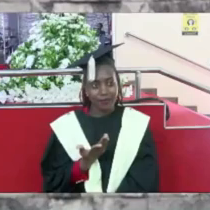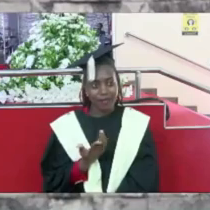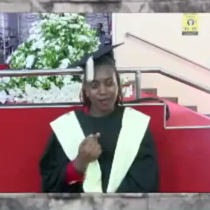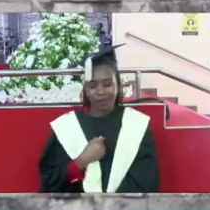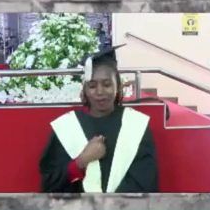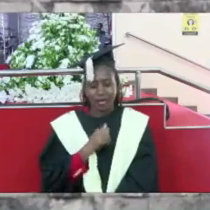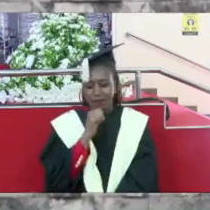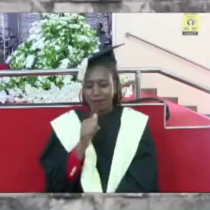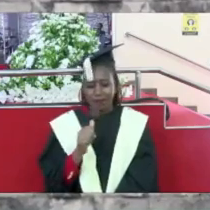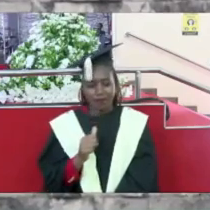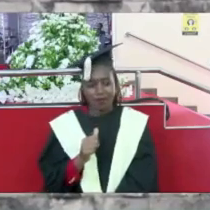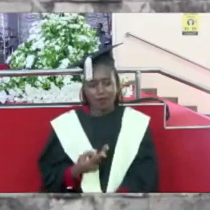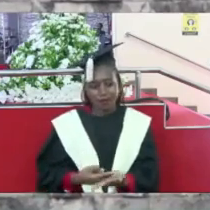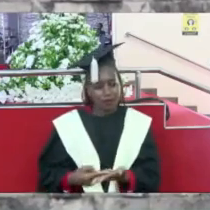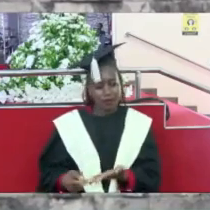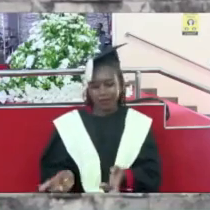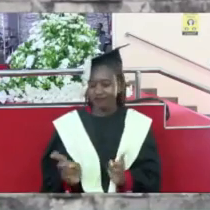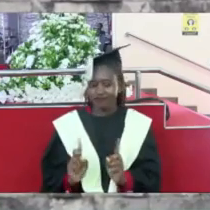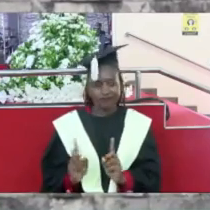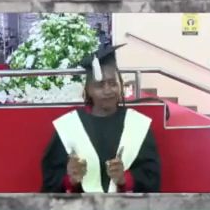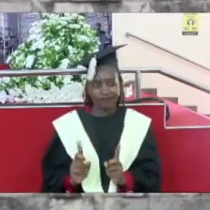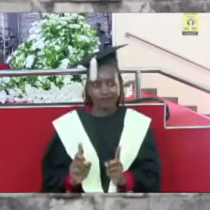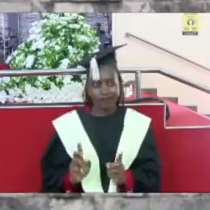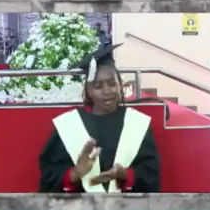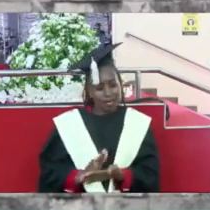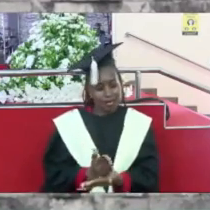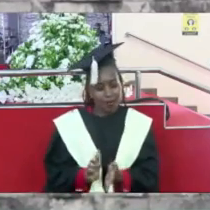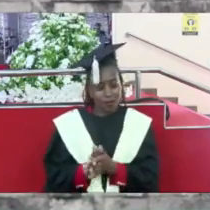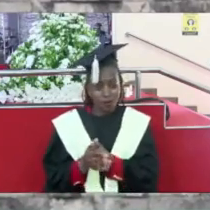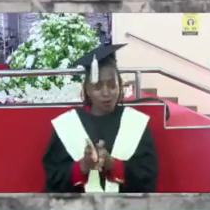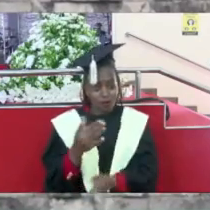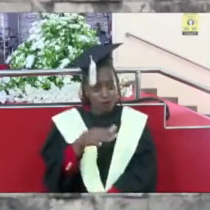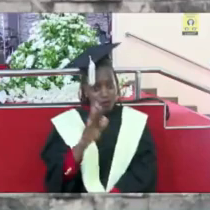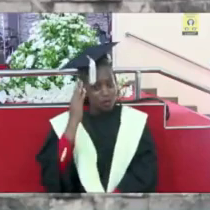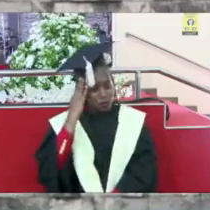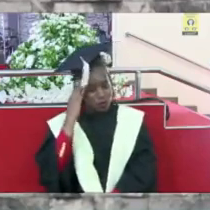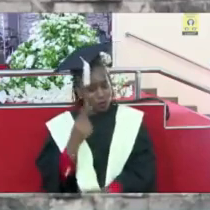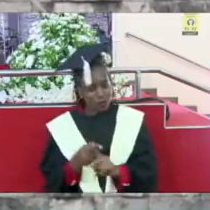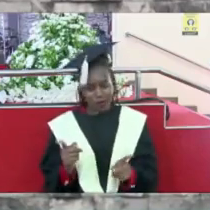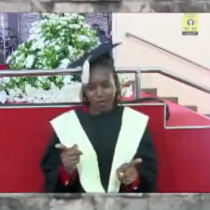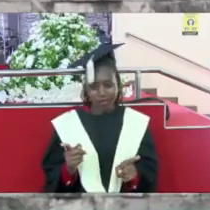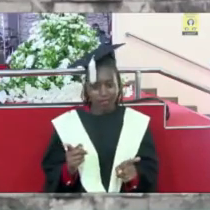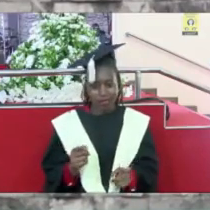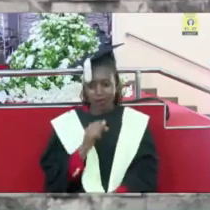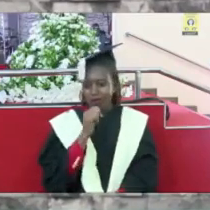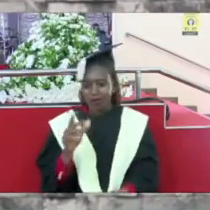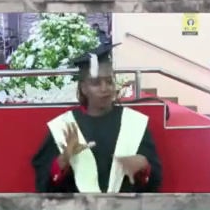I'm saying this because some of your stories, wewe unajua, unataka kuskip, unataka ukifika pali uruke, hairukiki.